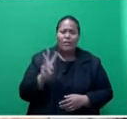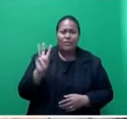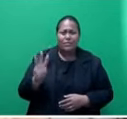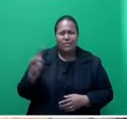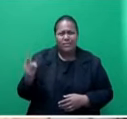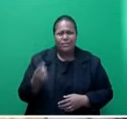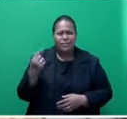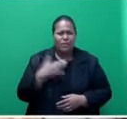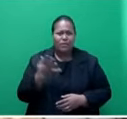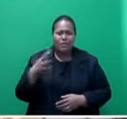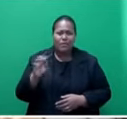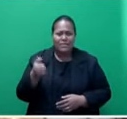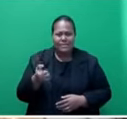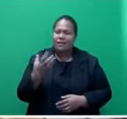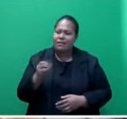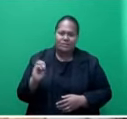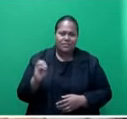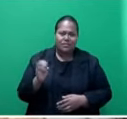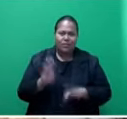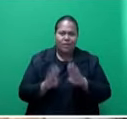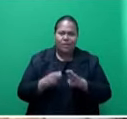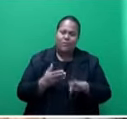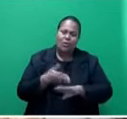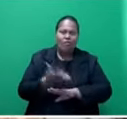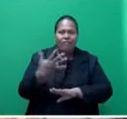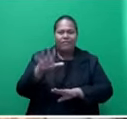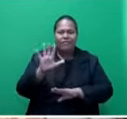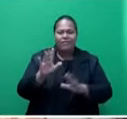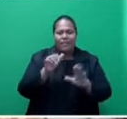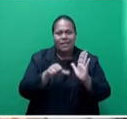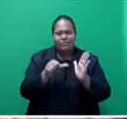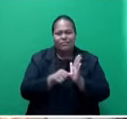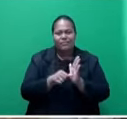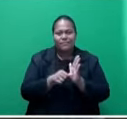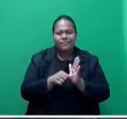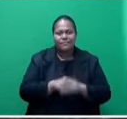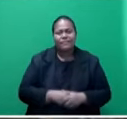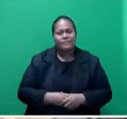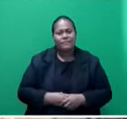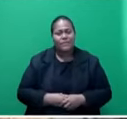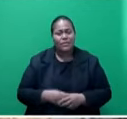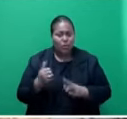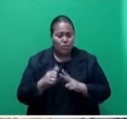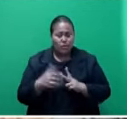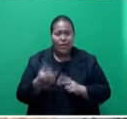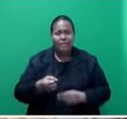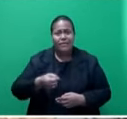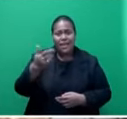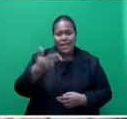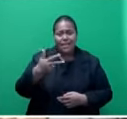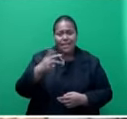23,136 with zero balance accounts are over 55 years old. Also, Mr. Speaker, sir, about 18,000 members of